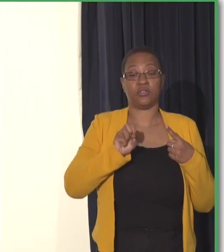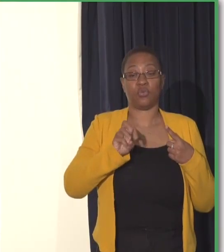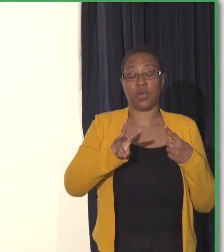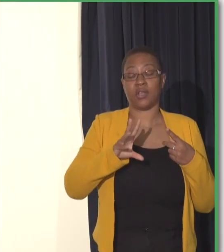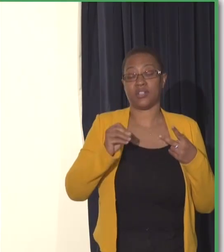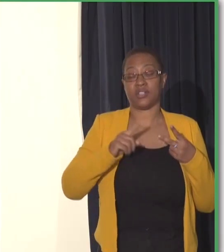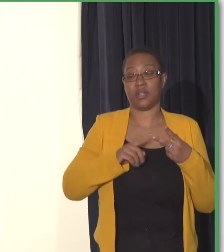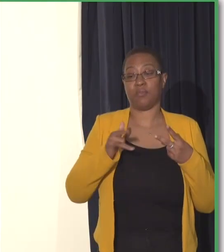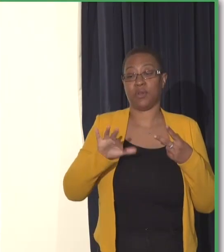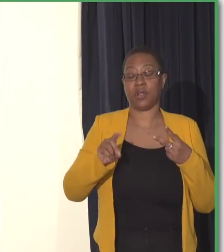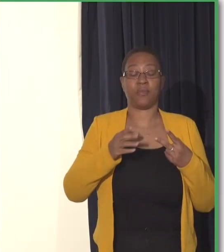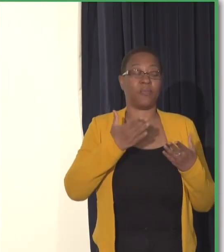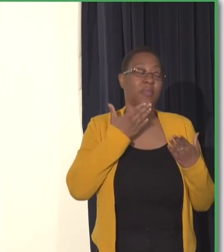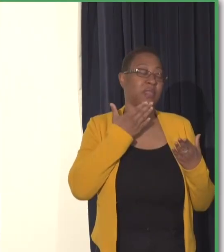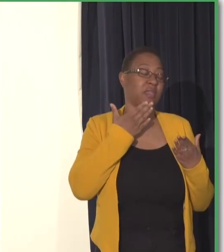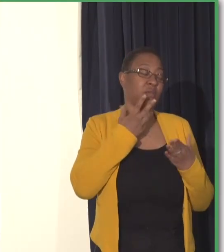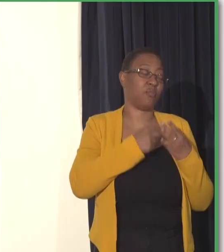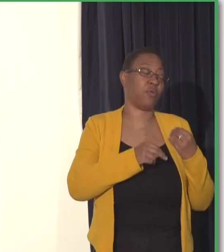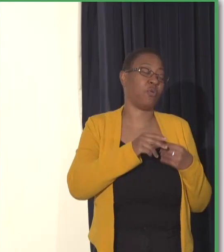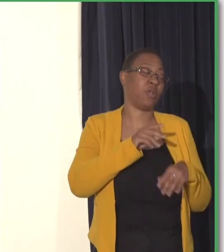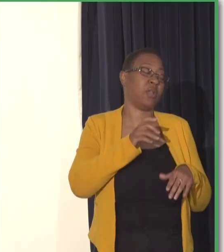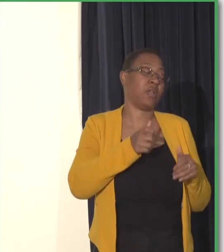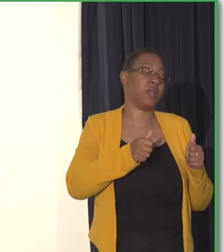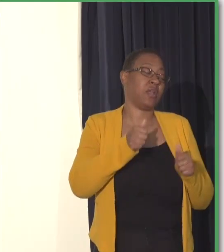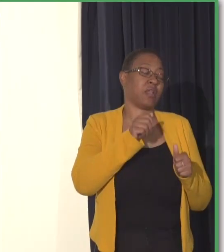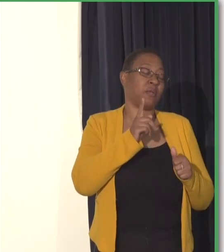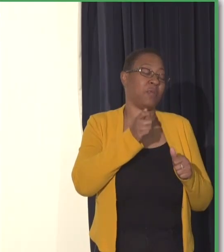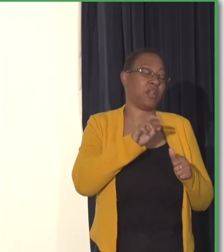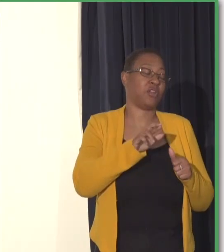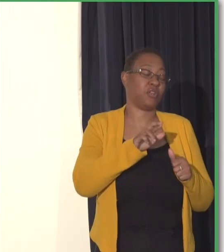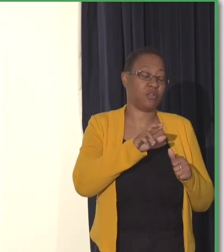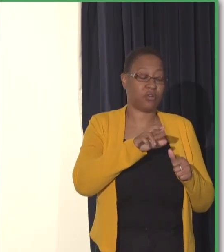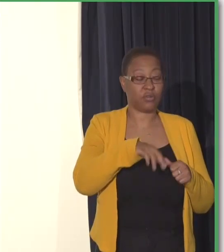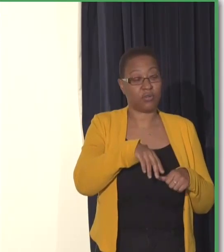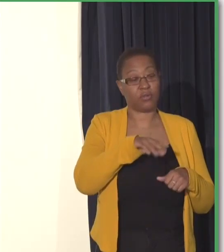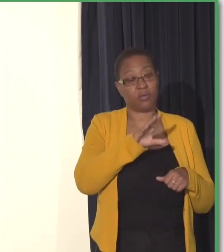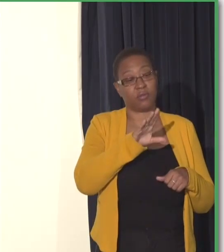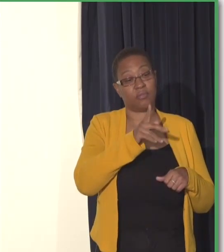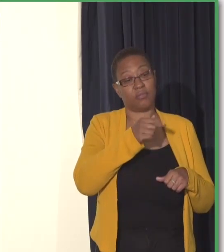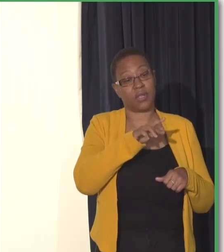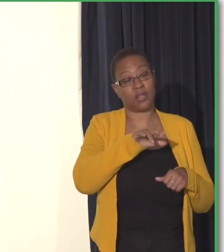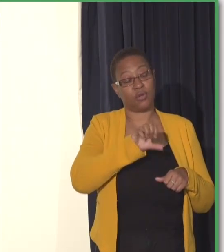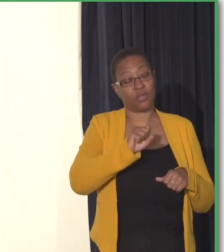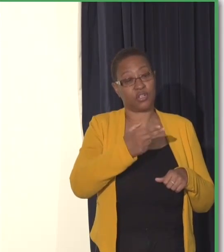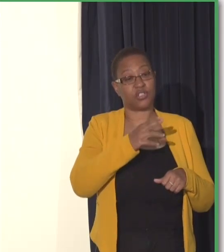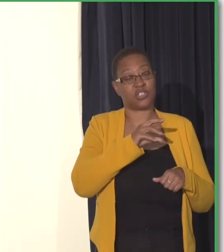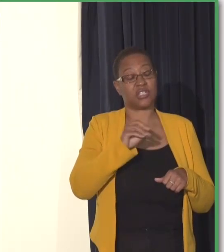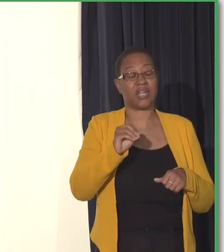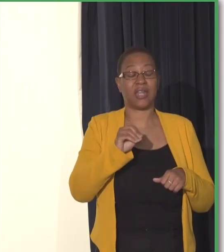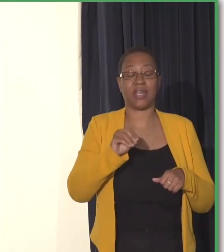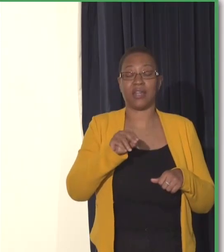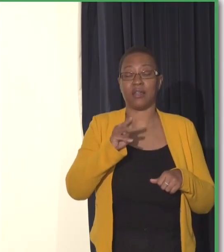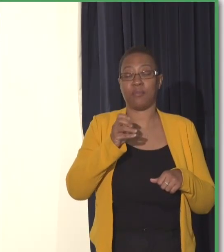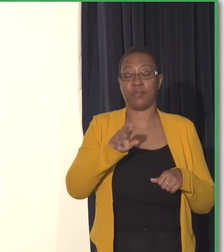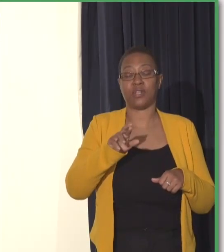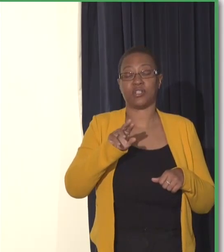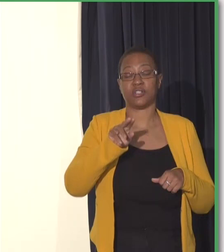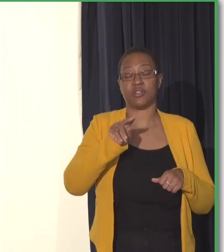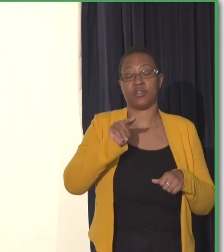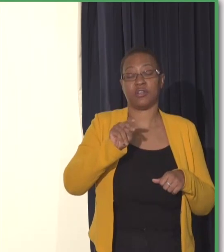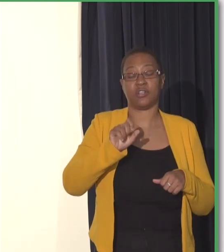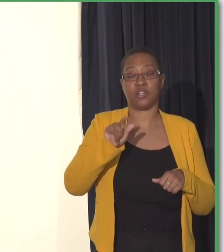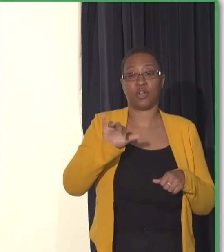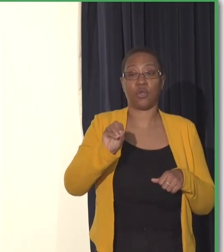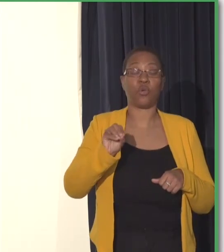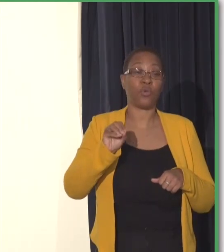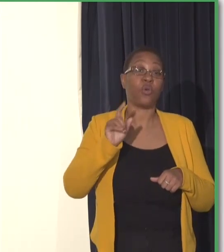just wanted to thank both Commander Parrish and Mr. Nazarko. We asked so many questions. A lot of those came